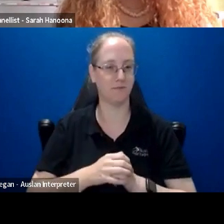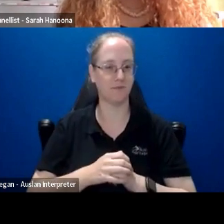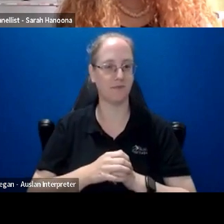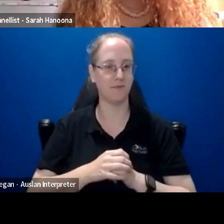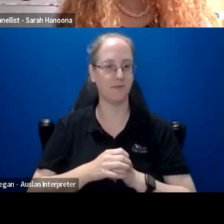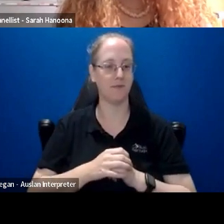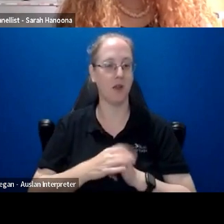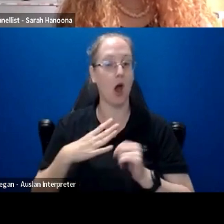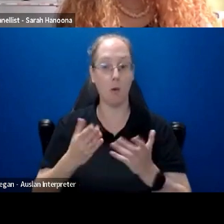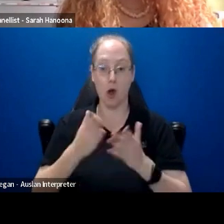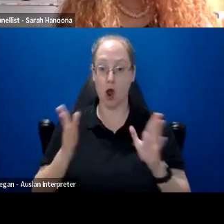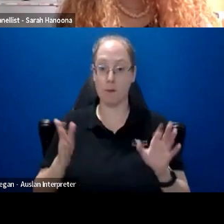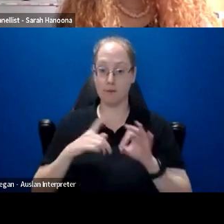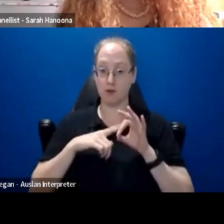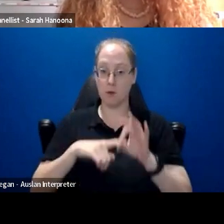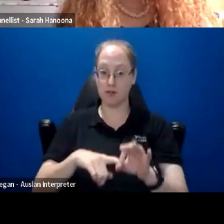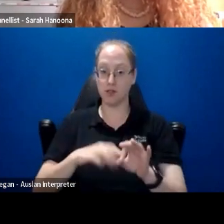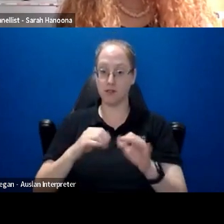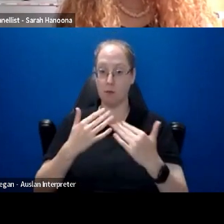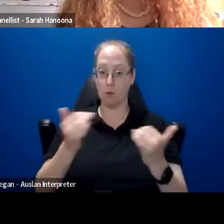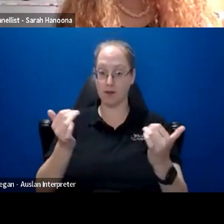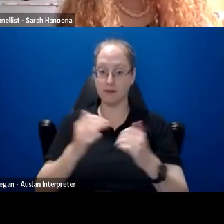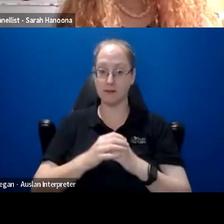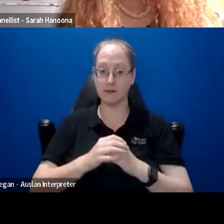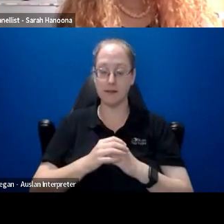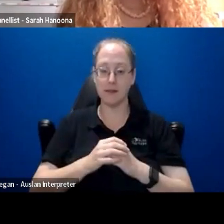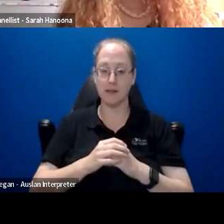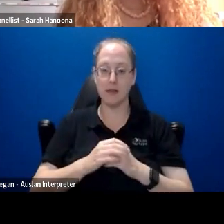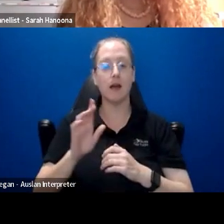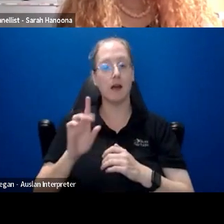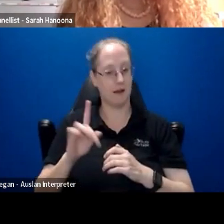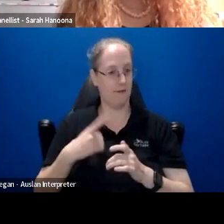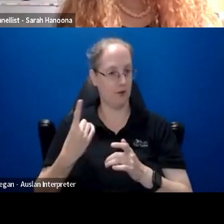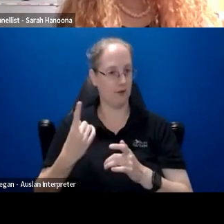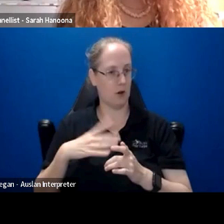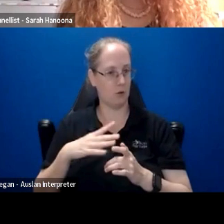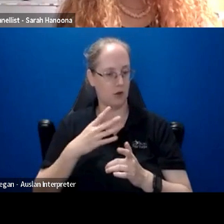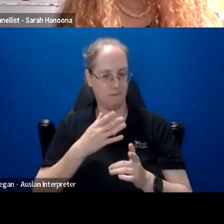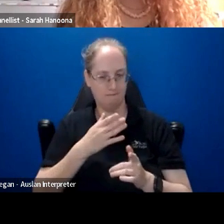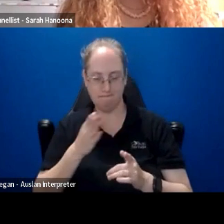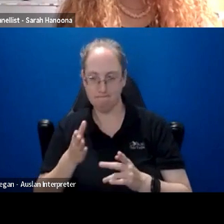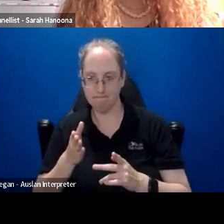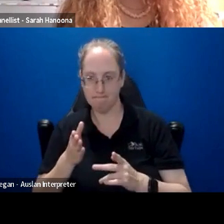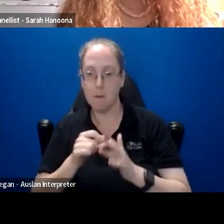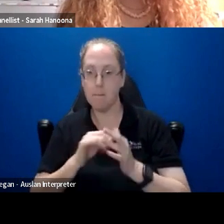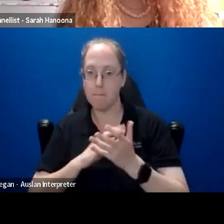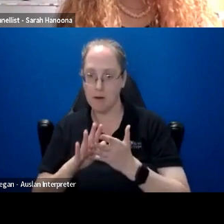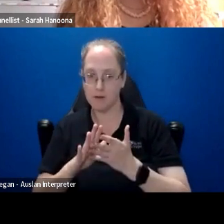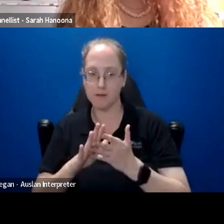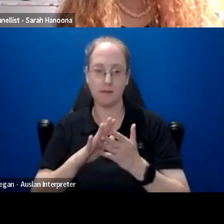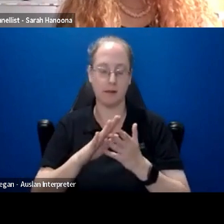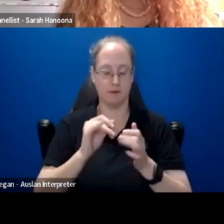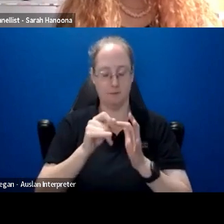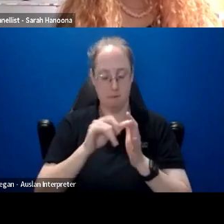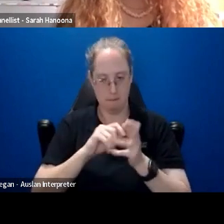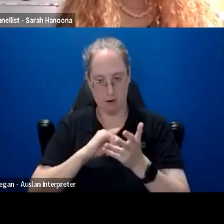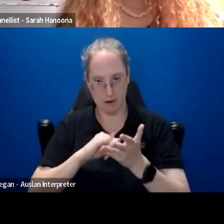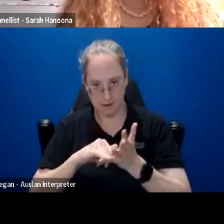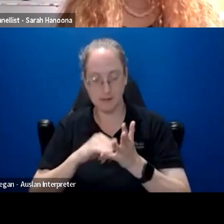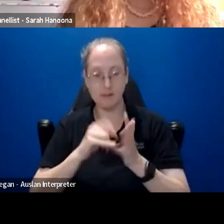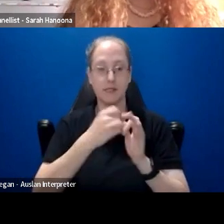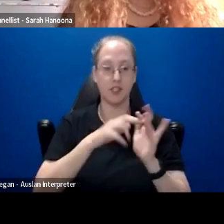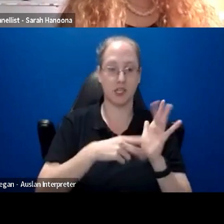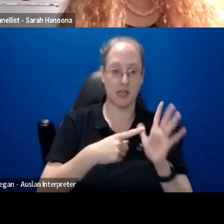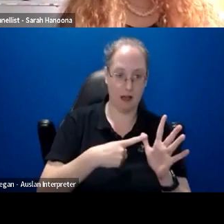up for some questions from the audience, but I do just want to quickly maybe throw to Paris and Gina just to see if you've got